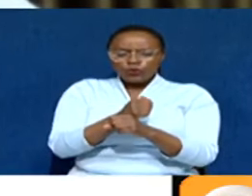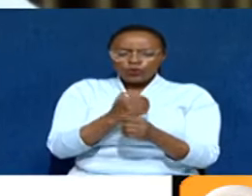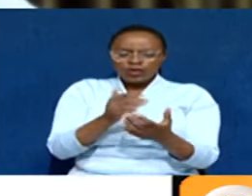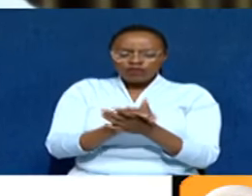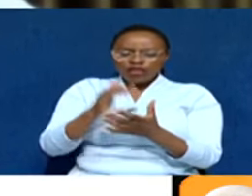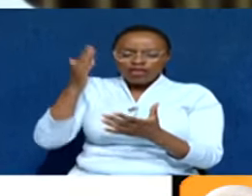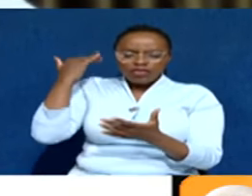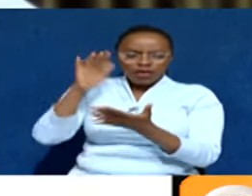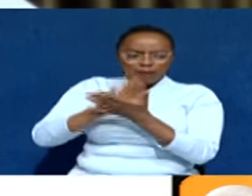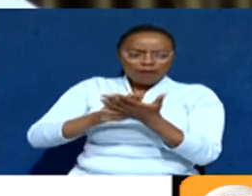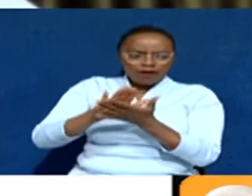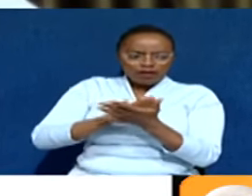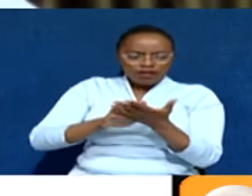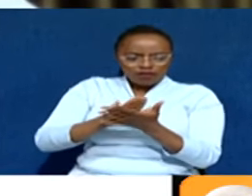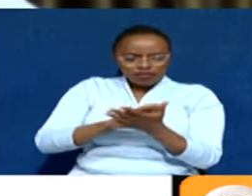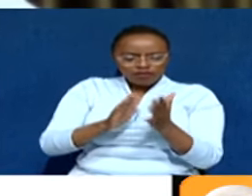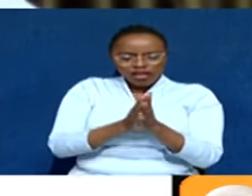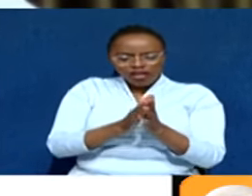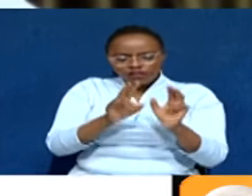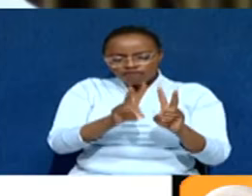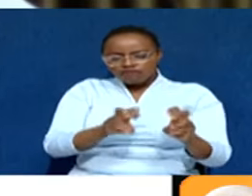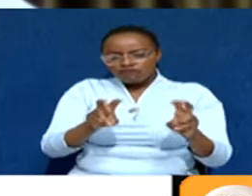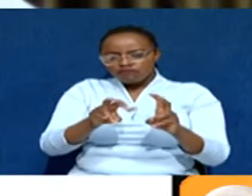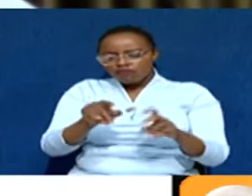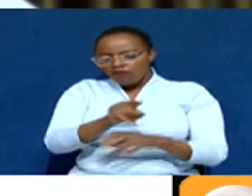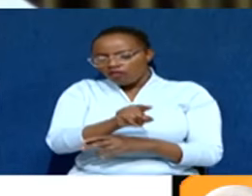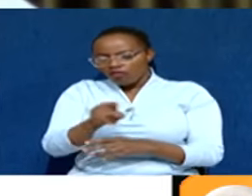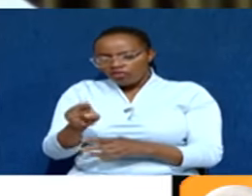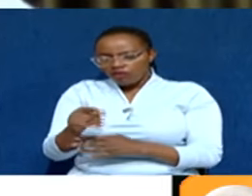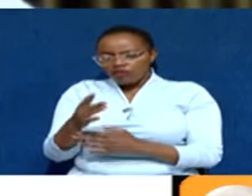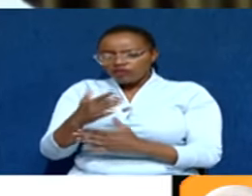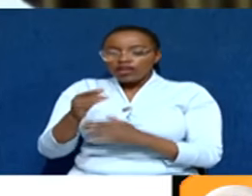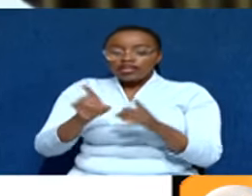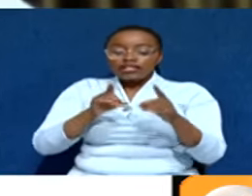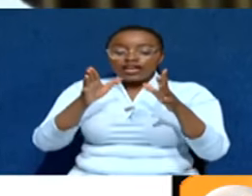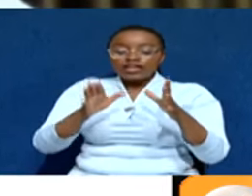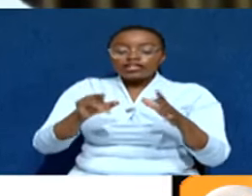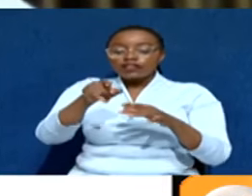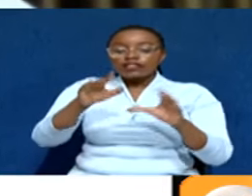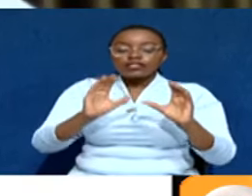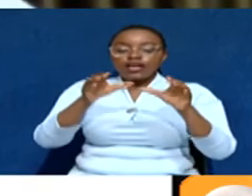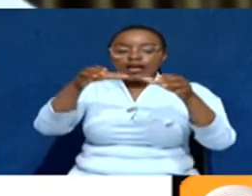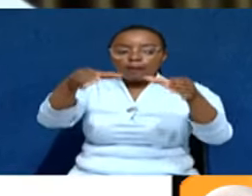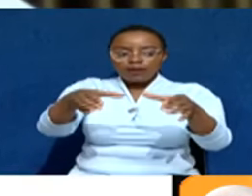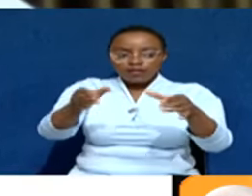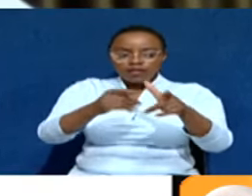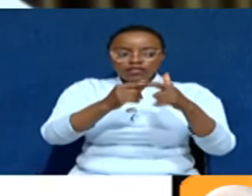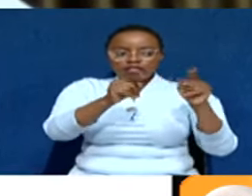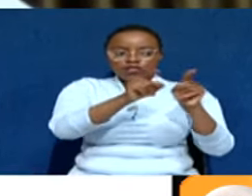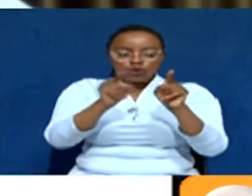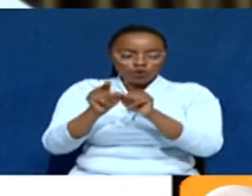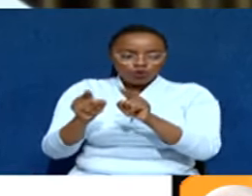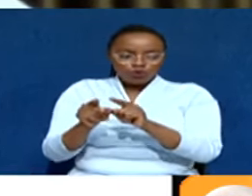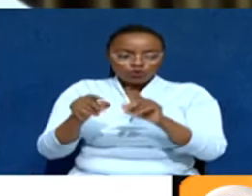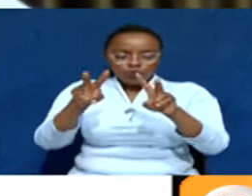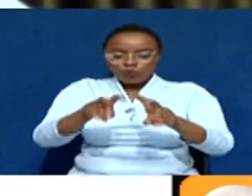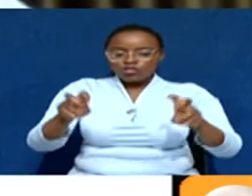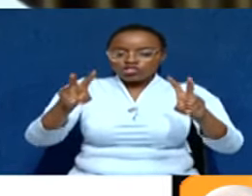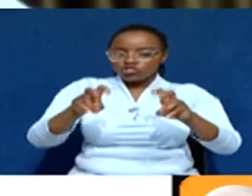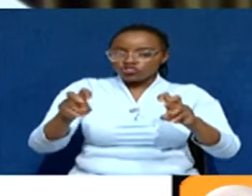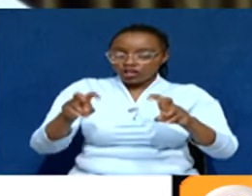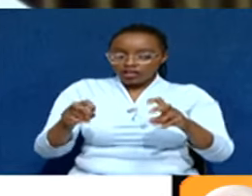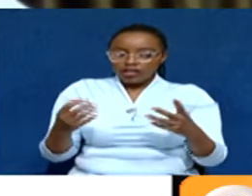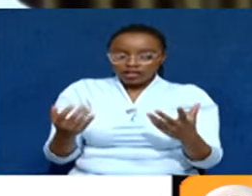we carry out the background and due diligence on directors of these companies. We also check